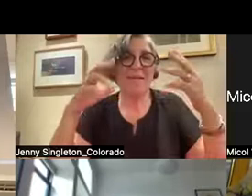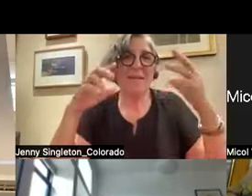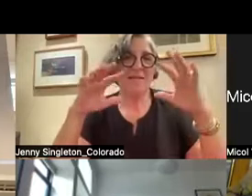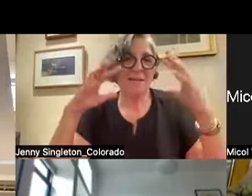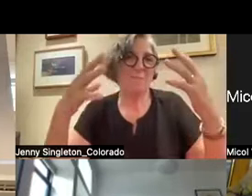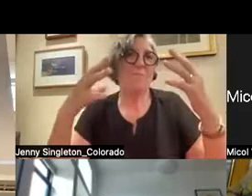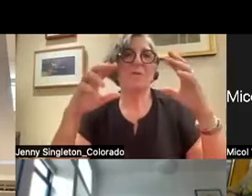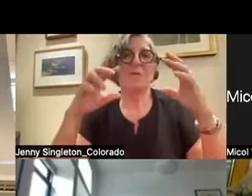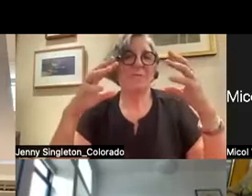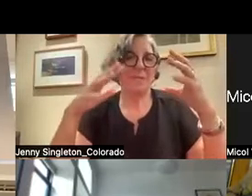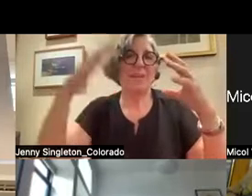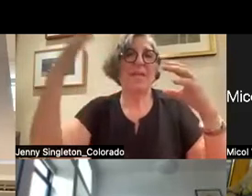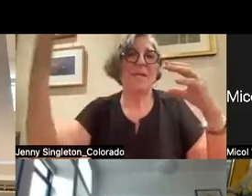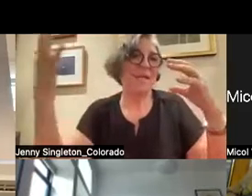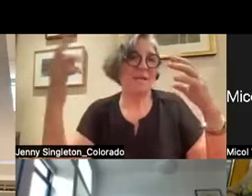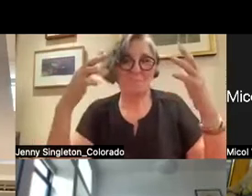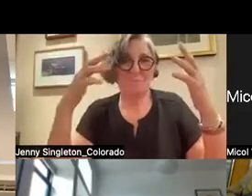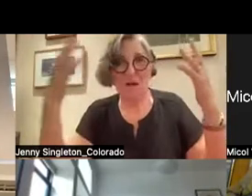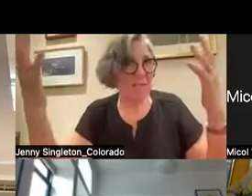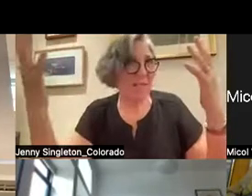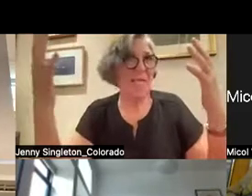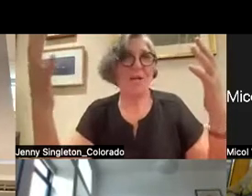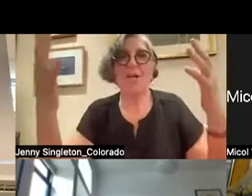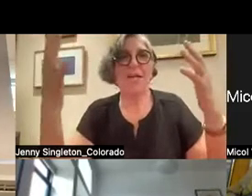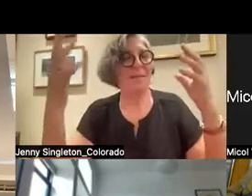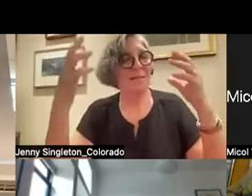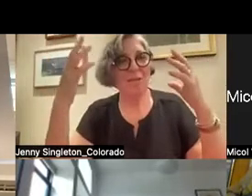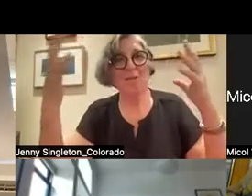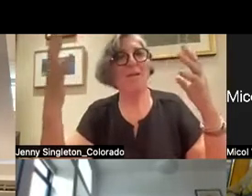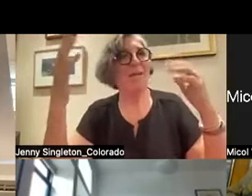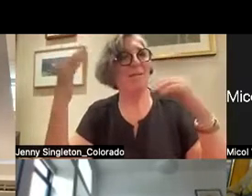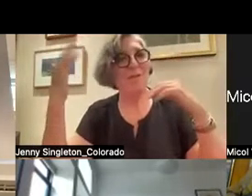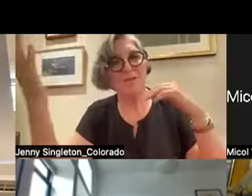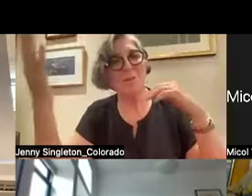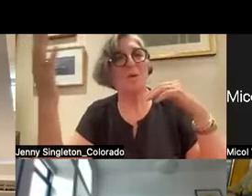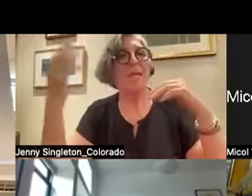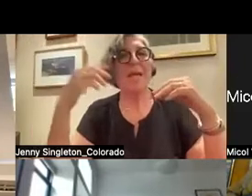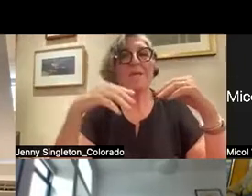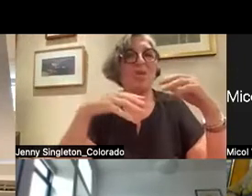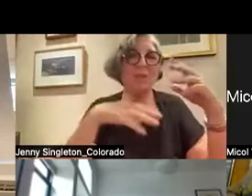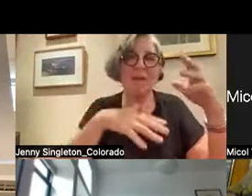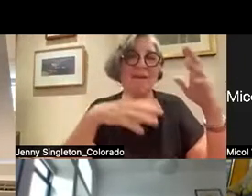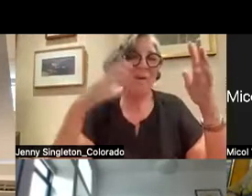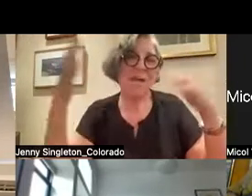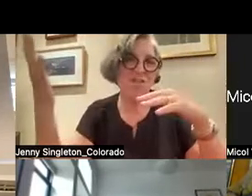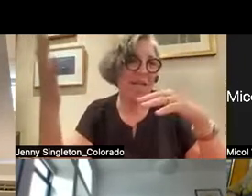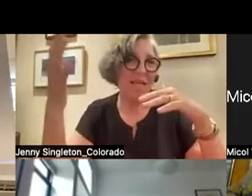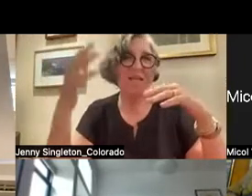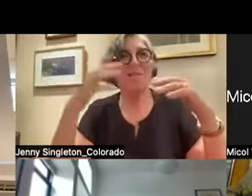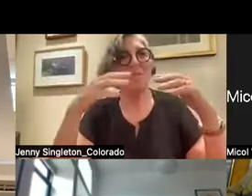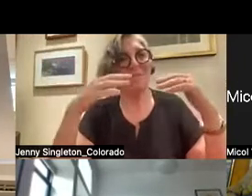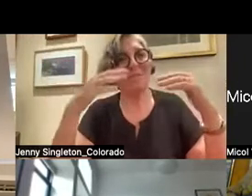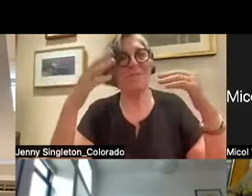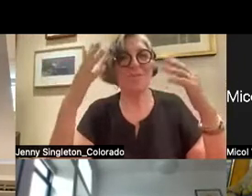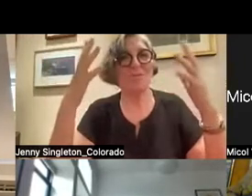of deaf people living in a predominantly hearing community who use a spoken language, and they have been